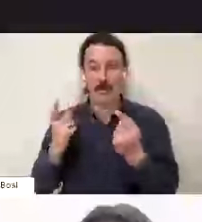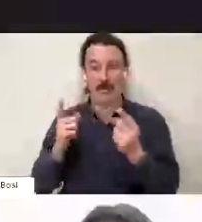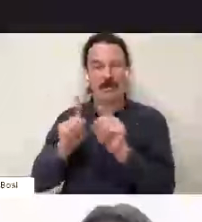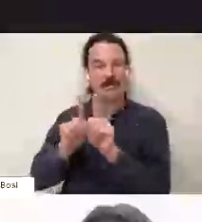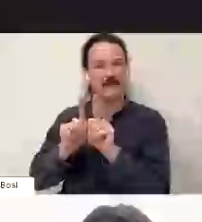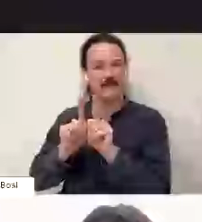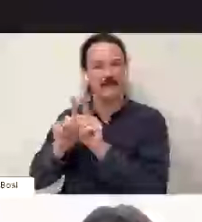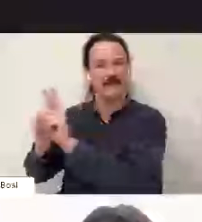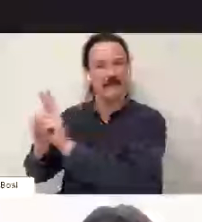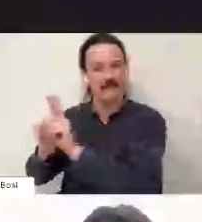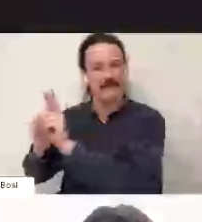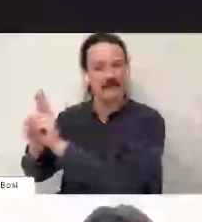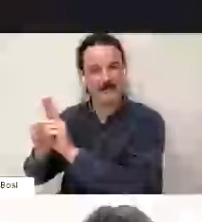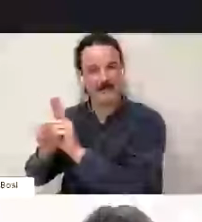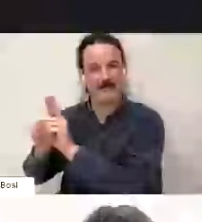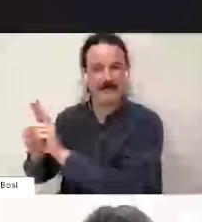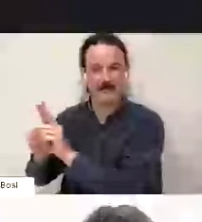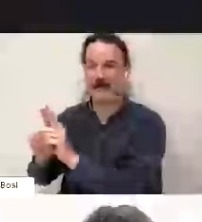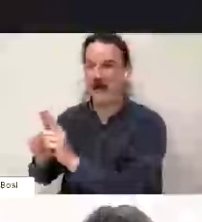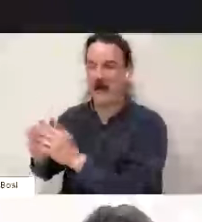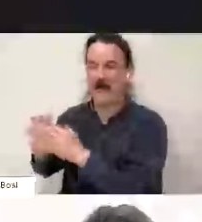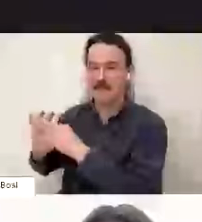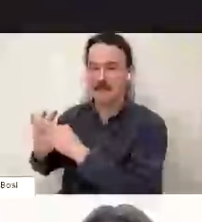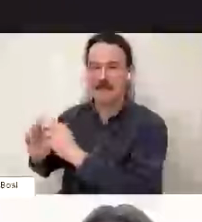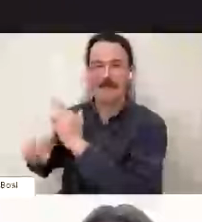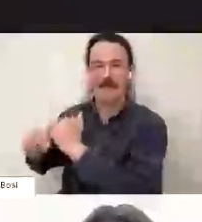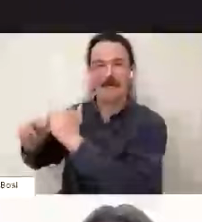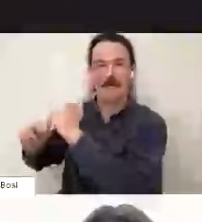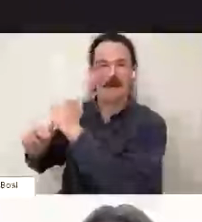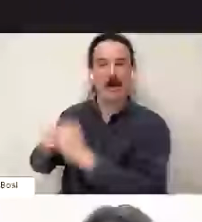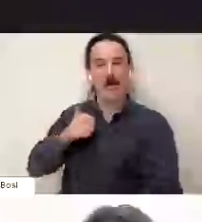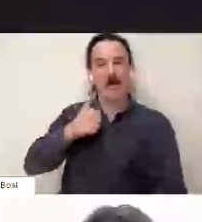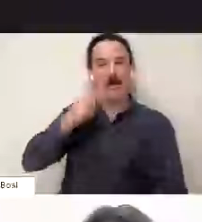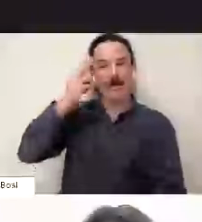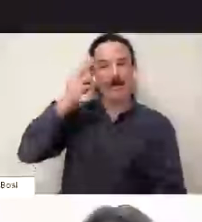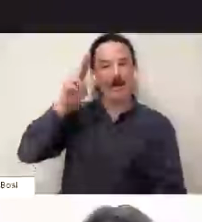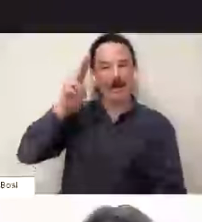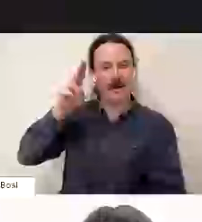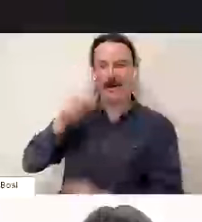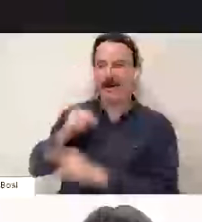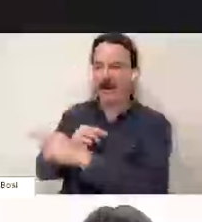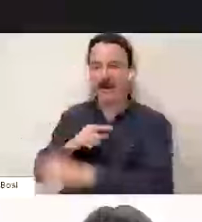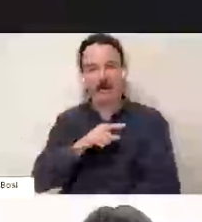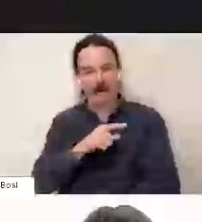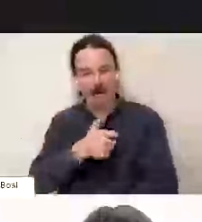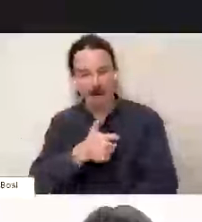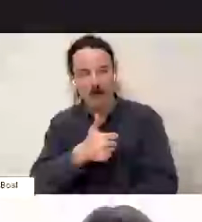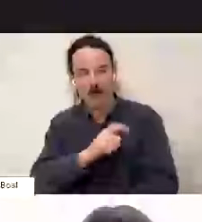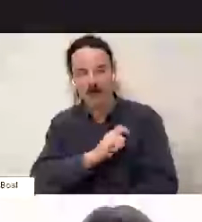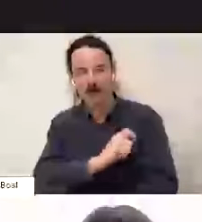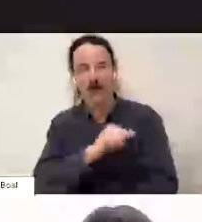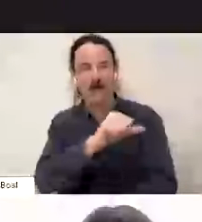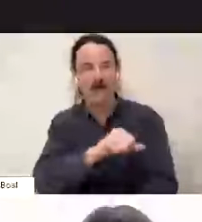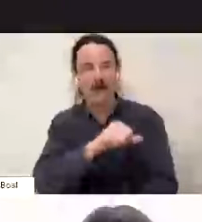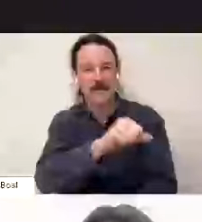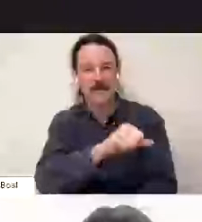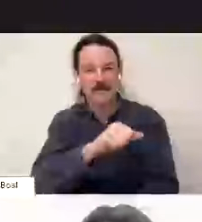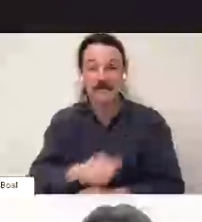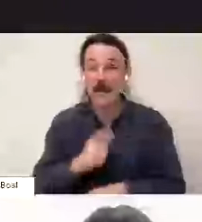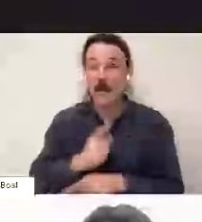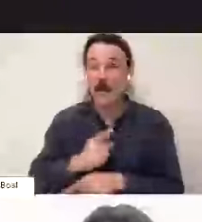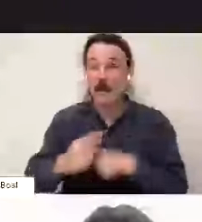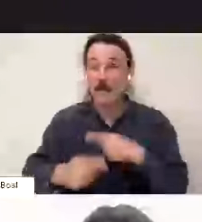uh, get that credibility going. Um, talking about discrimination is hard to do,